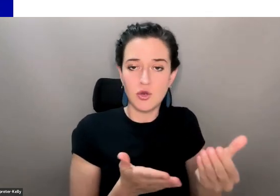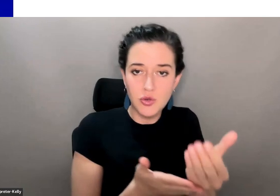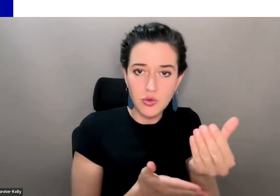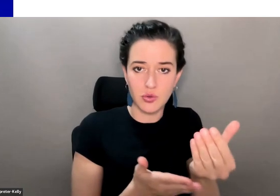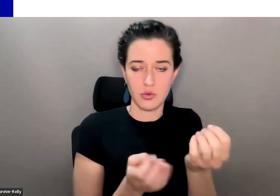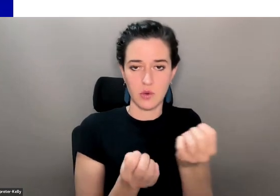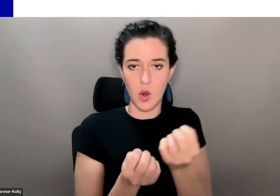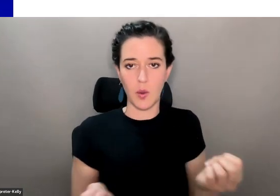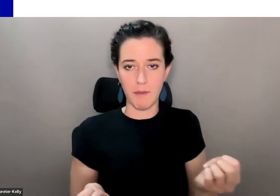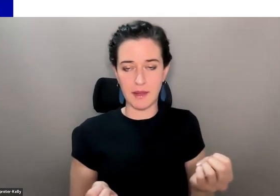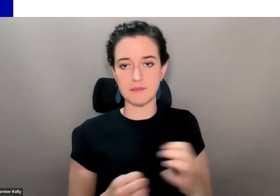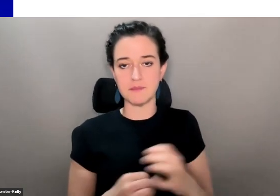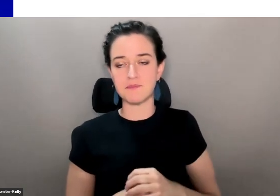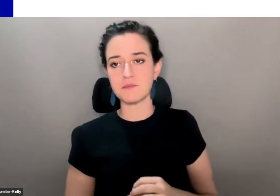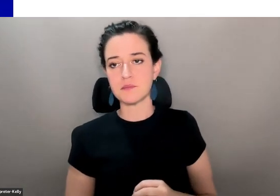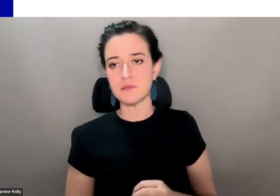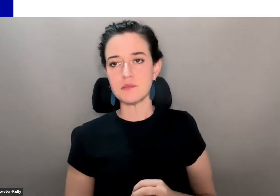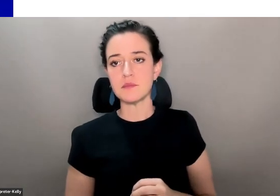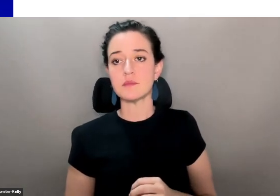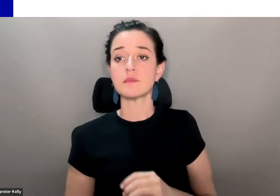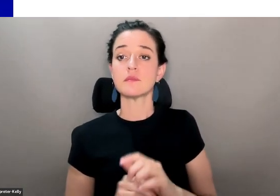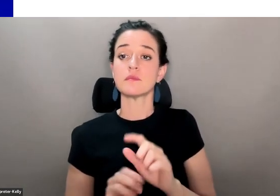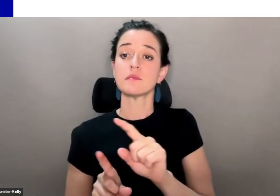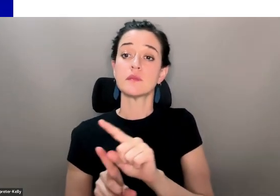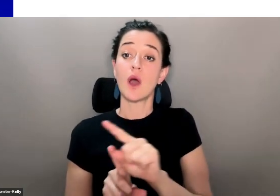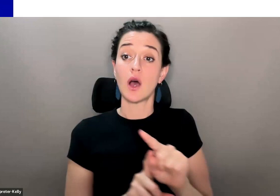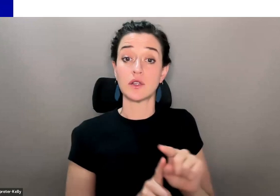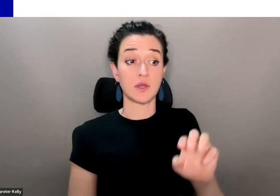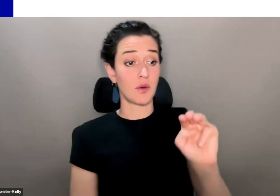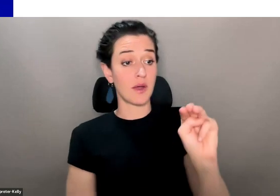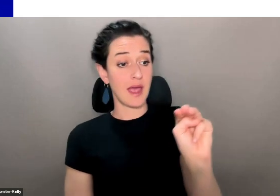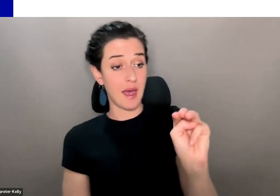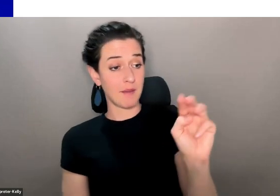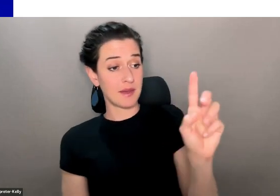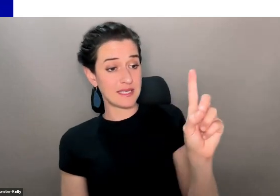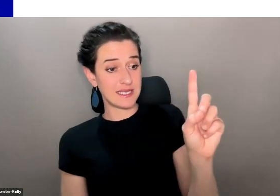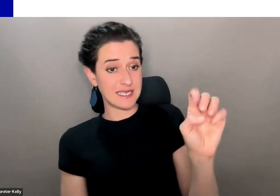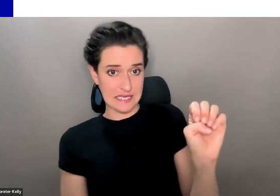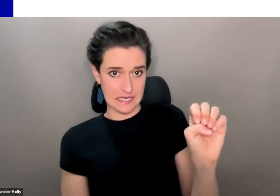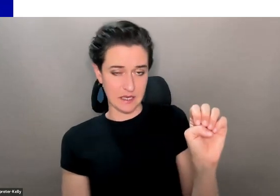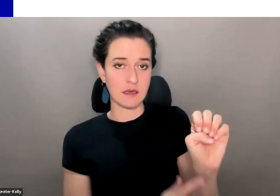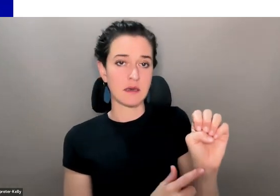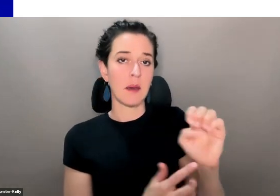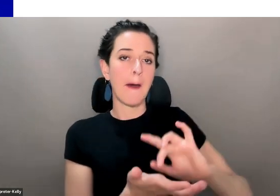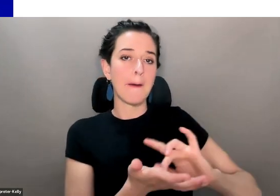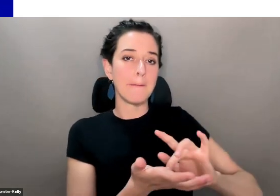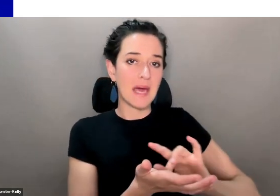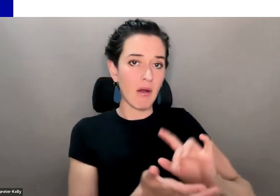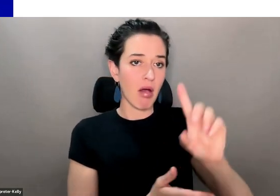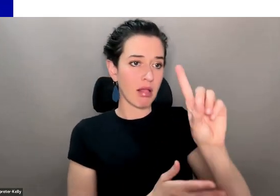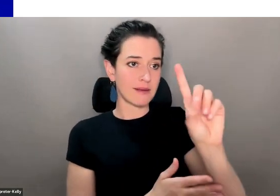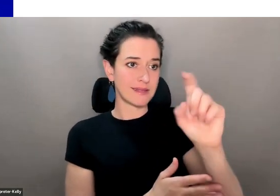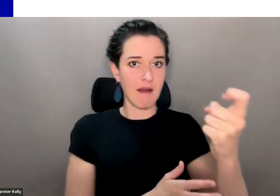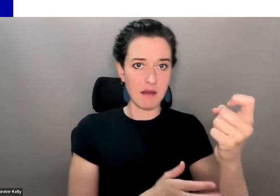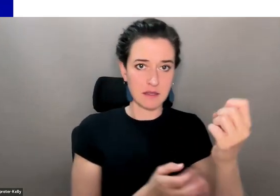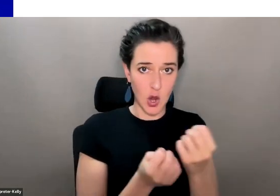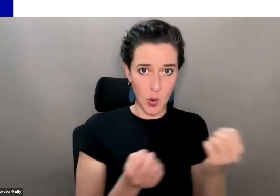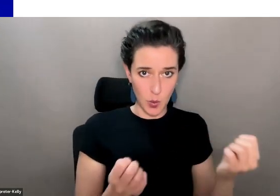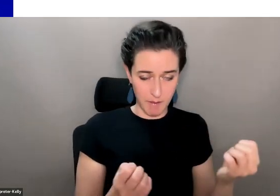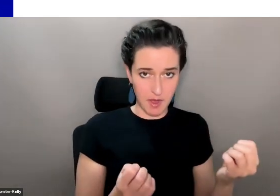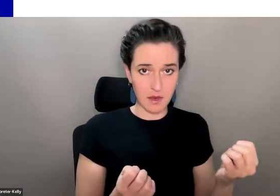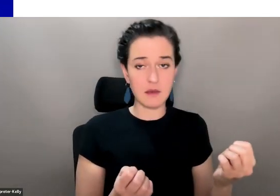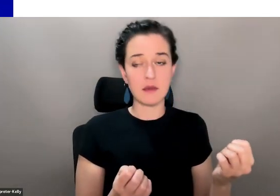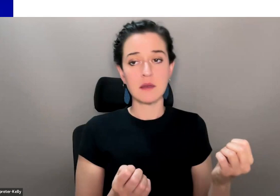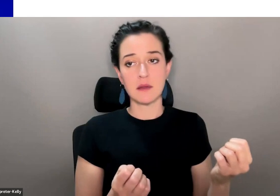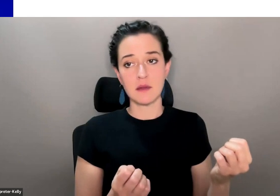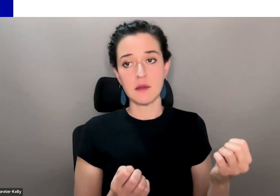also a requirement that accessible MDE must be, and when I say MDE, that's just shorthand for medical diagnostic equipment. Accessible medical